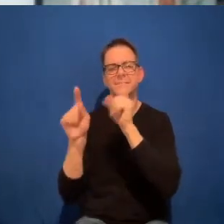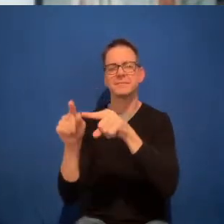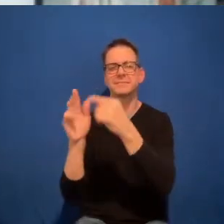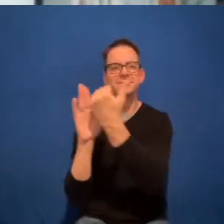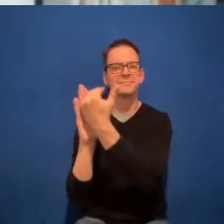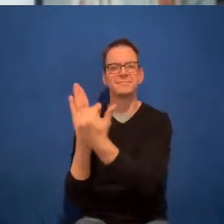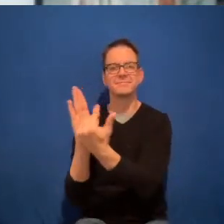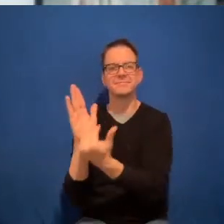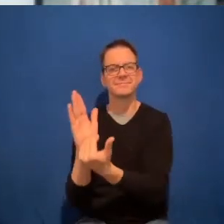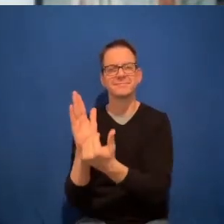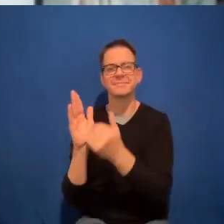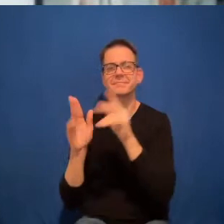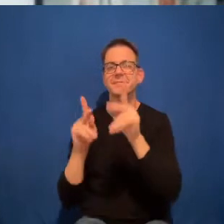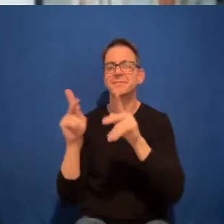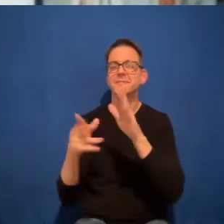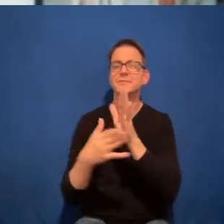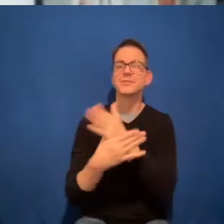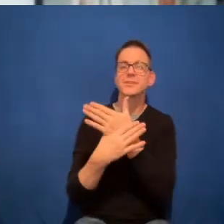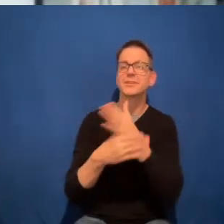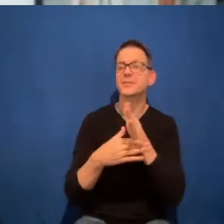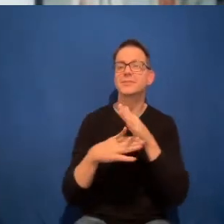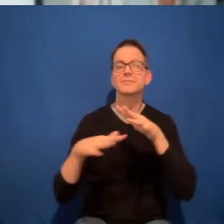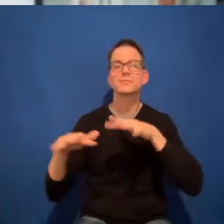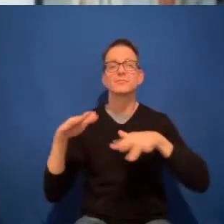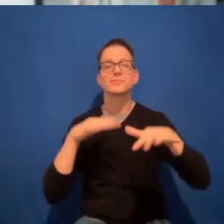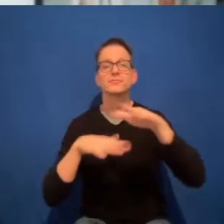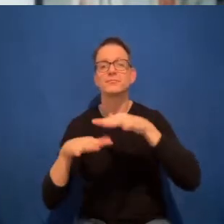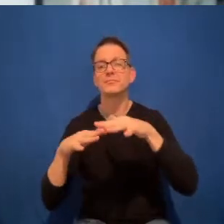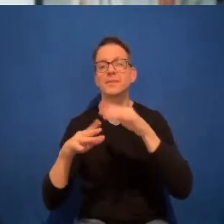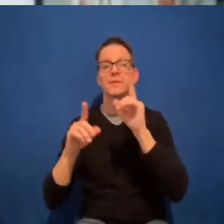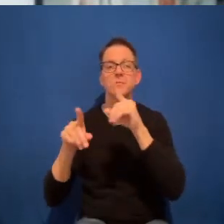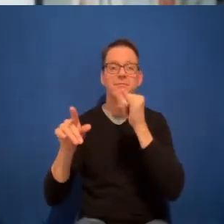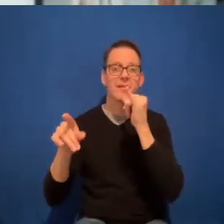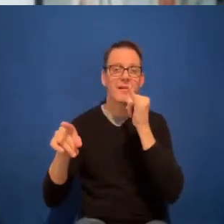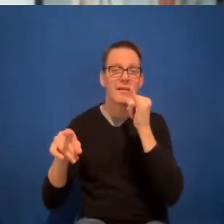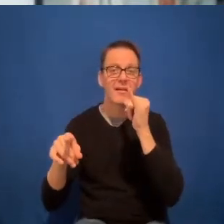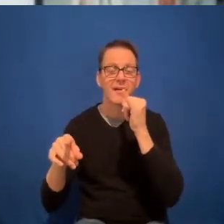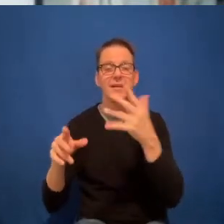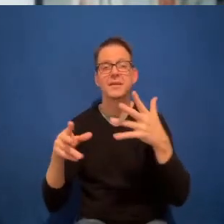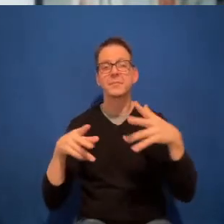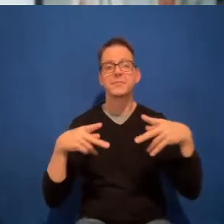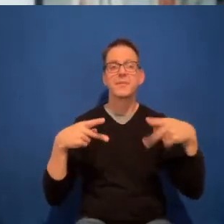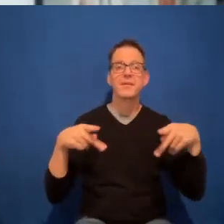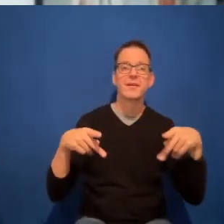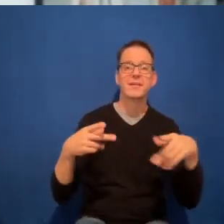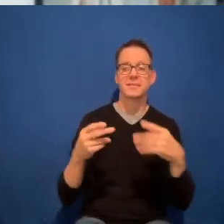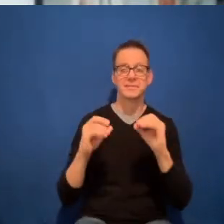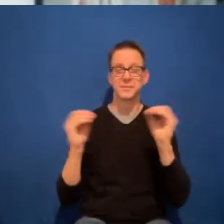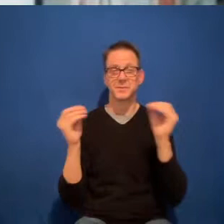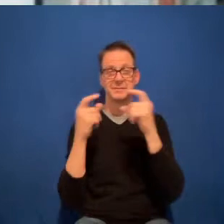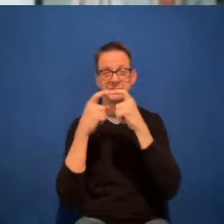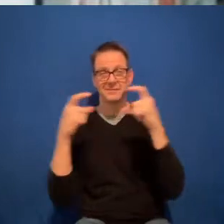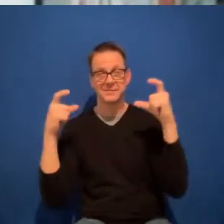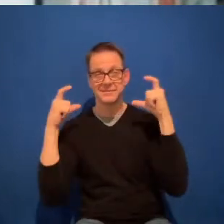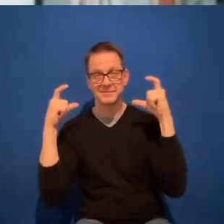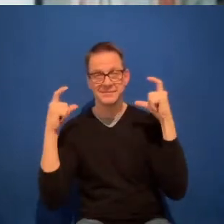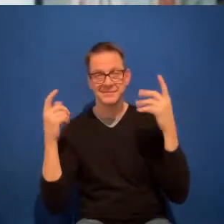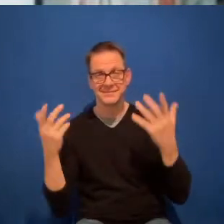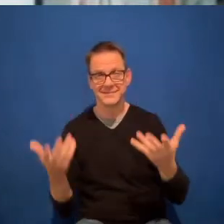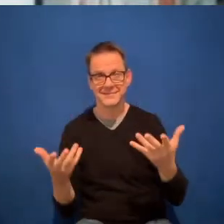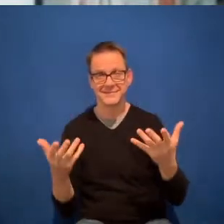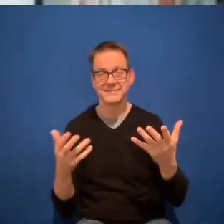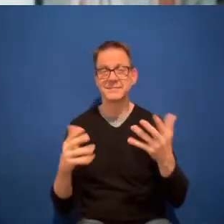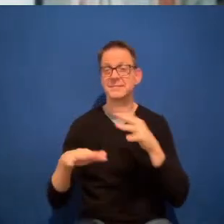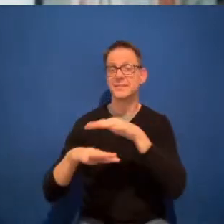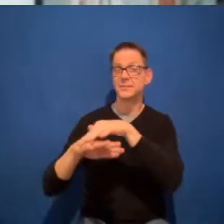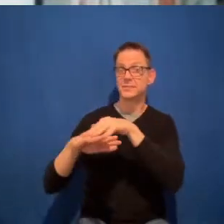spaces like bars, cocktail parties, not wearing masks. And so Scotland, despite being about